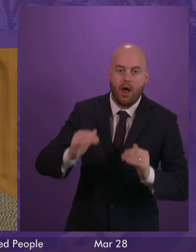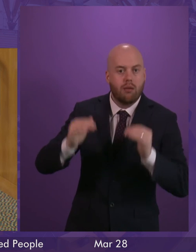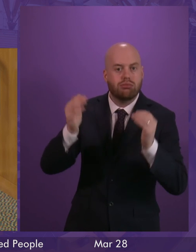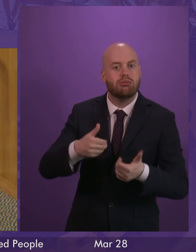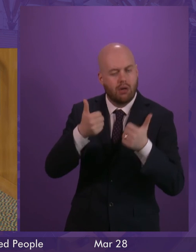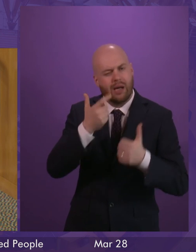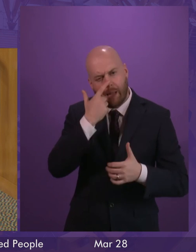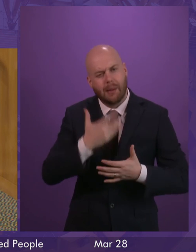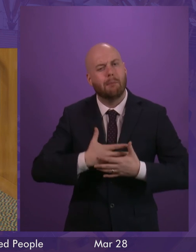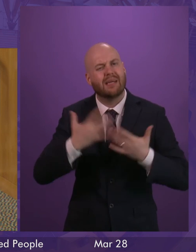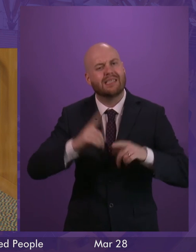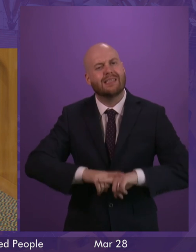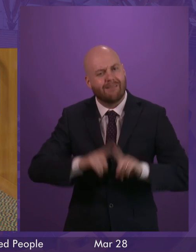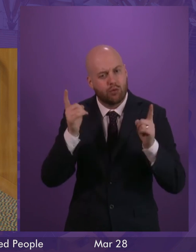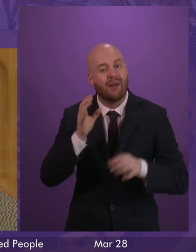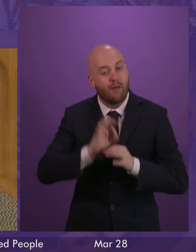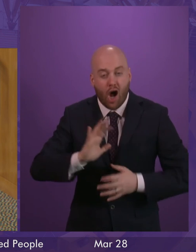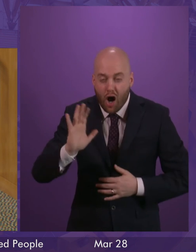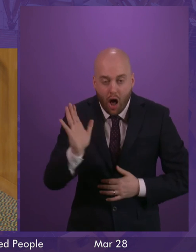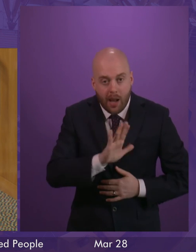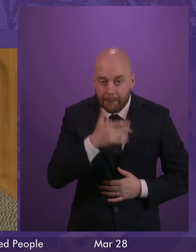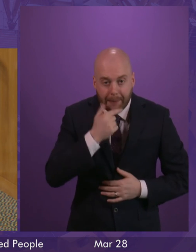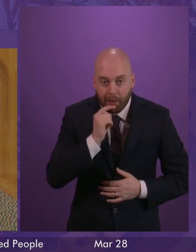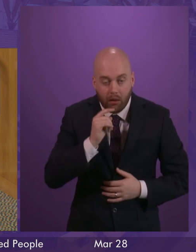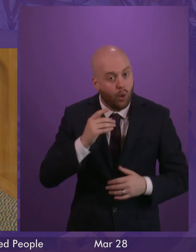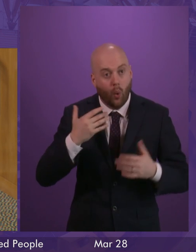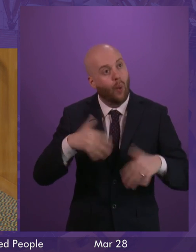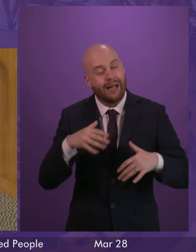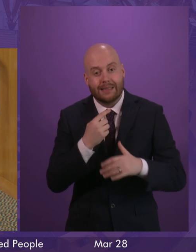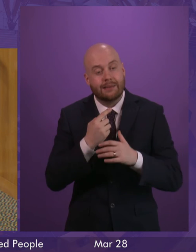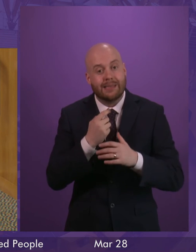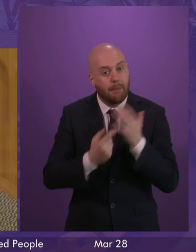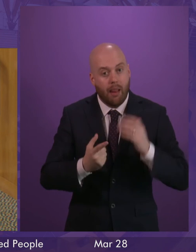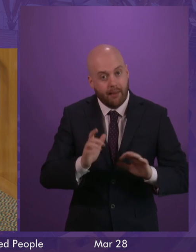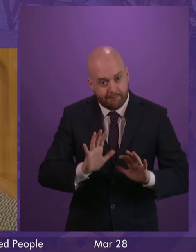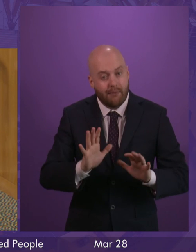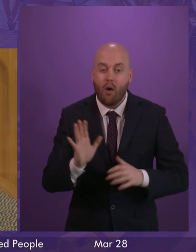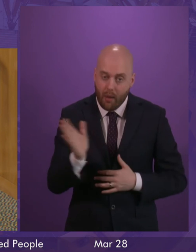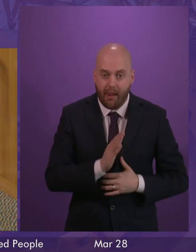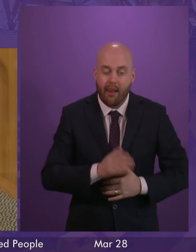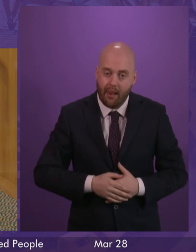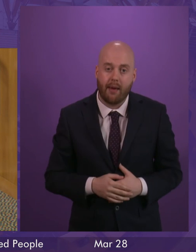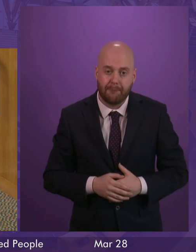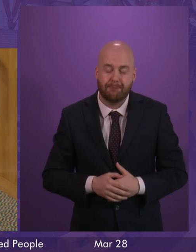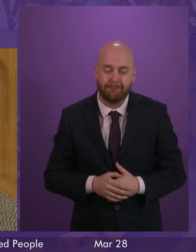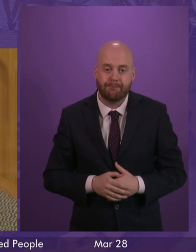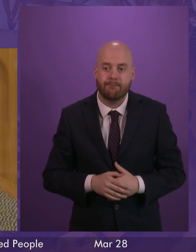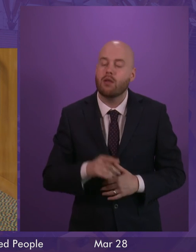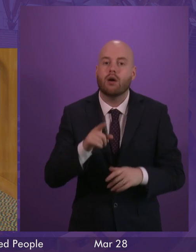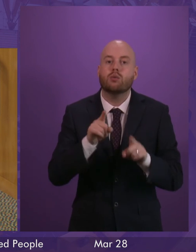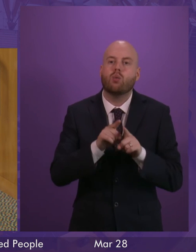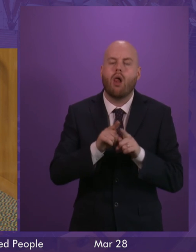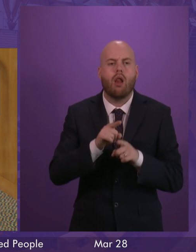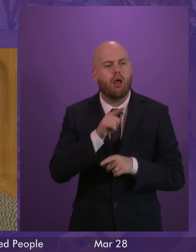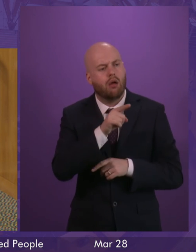not just those who have recognised disabilities. Tom Mason's description of Jason's family experiences echoes